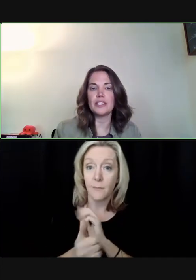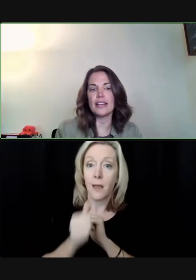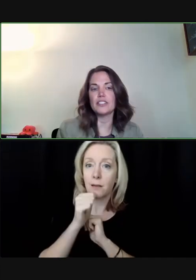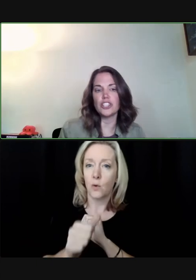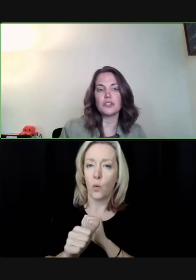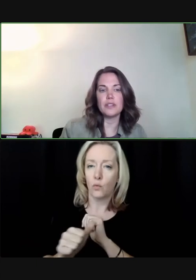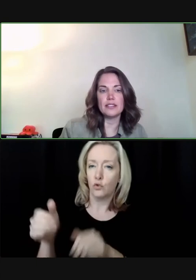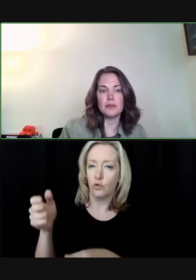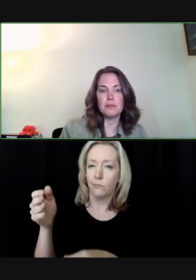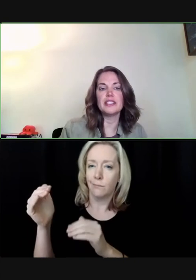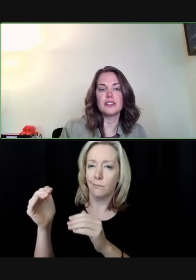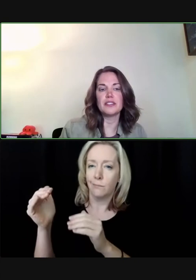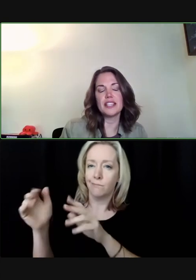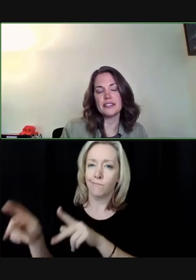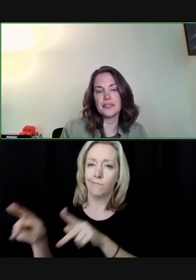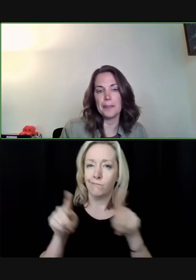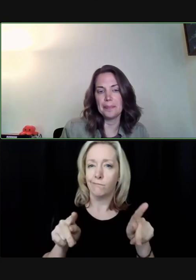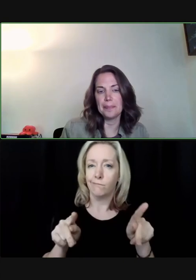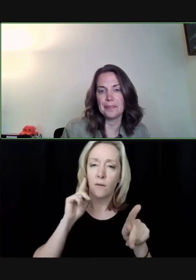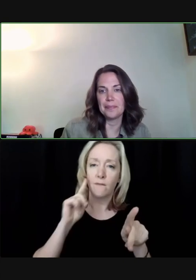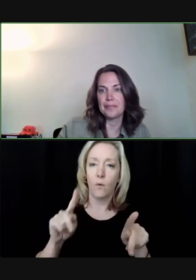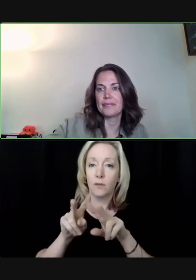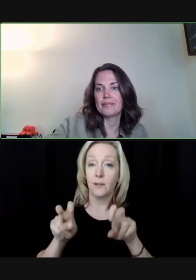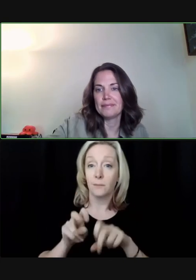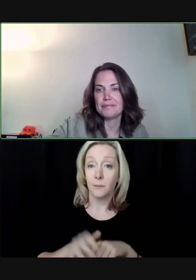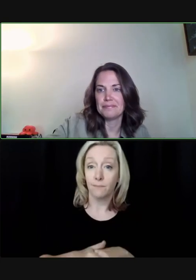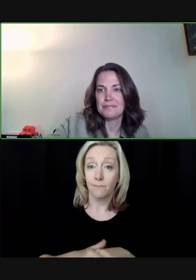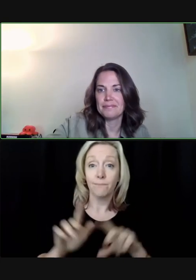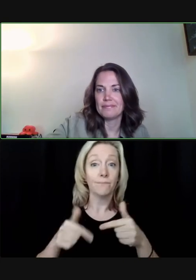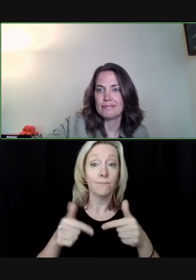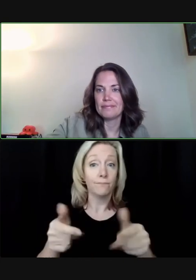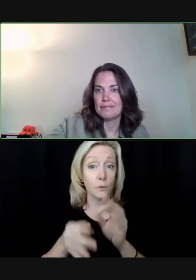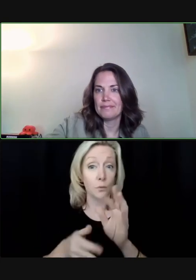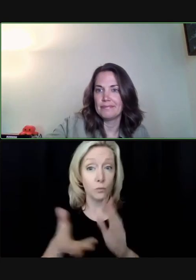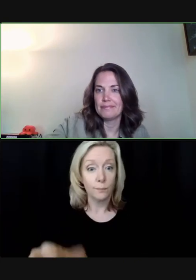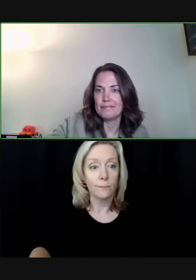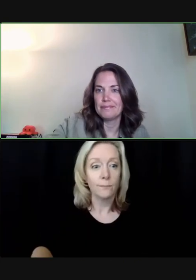expressive capabilities as a means of assessing that.